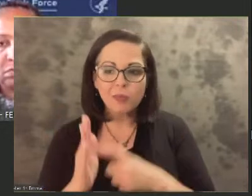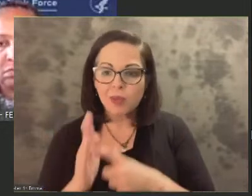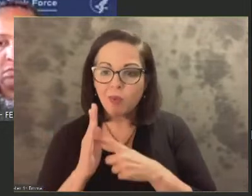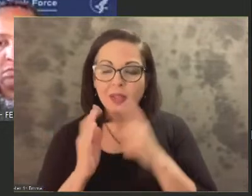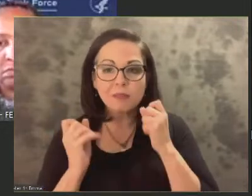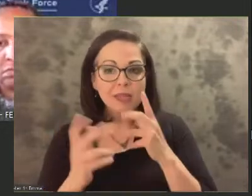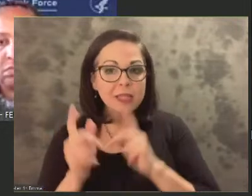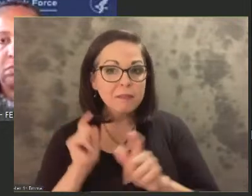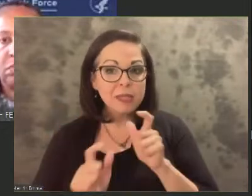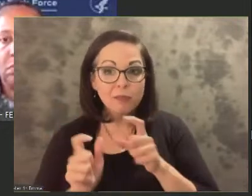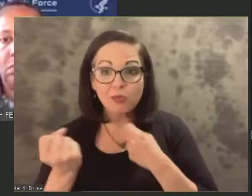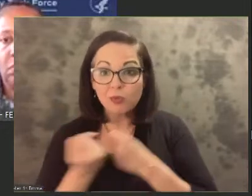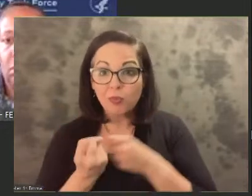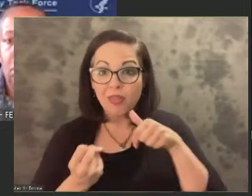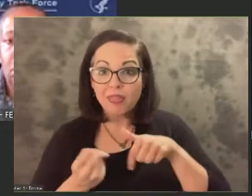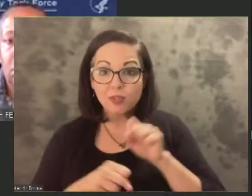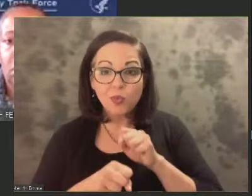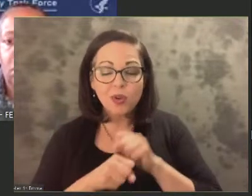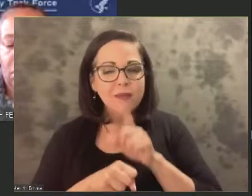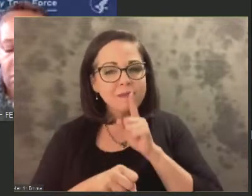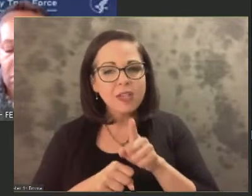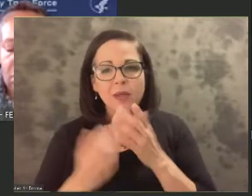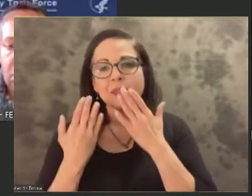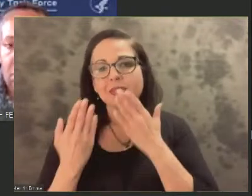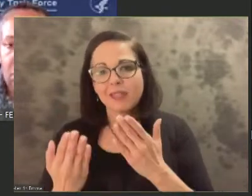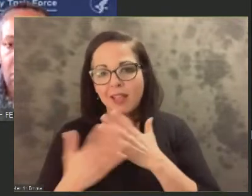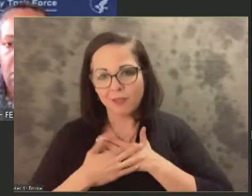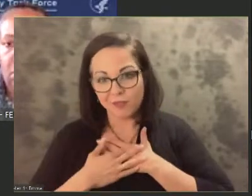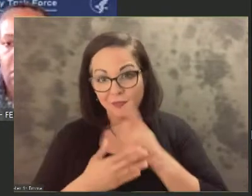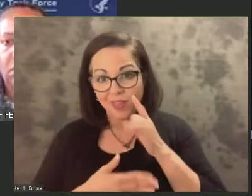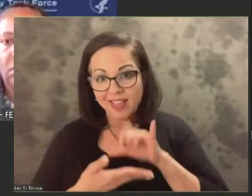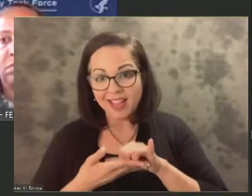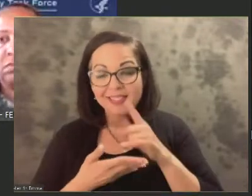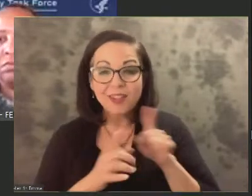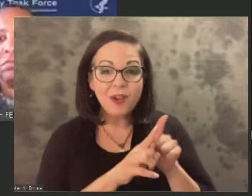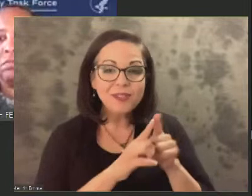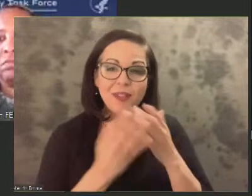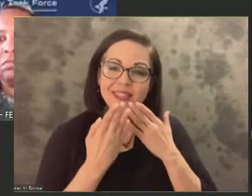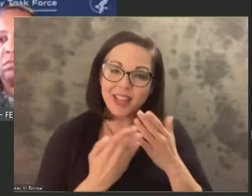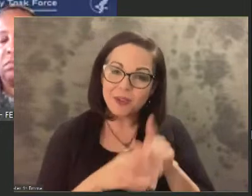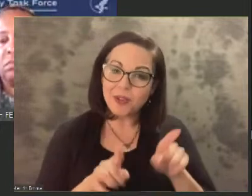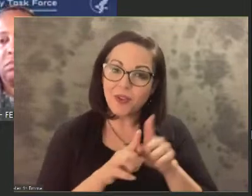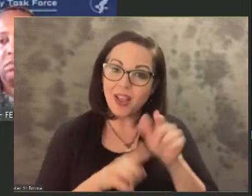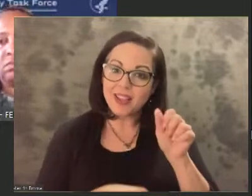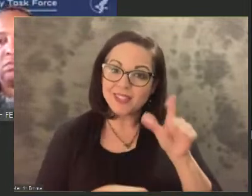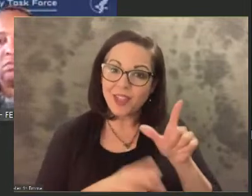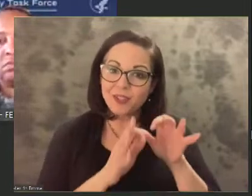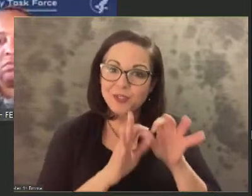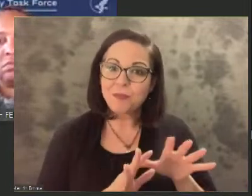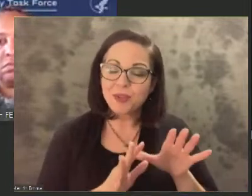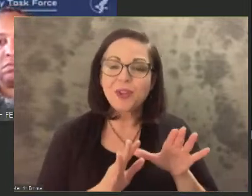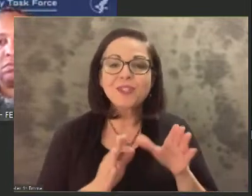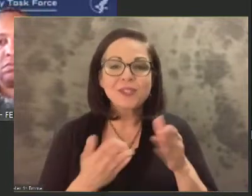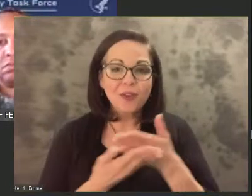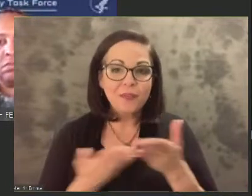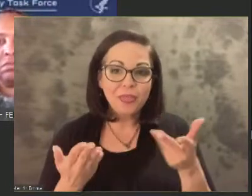support this work. There's deep gratitude for that. Thank you as well, and also to our ASL